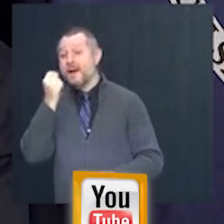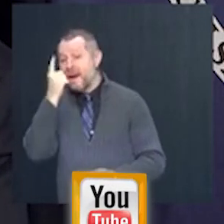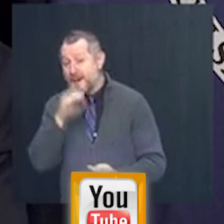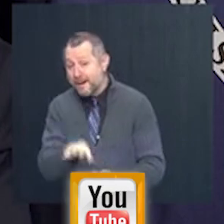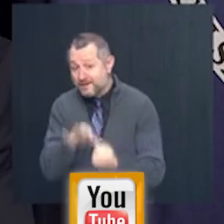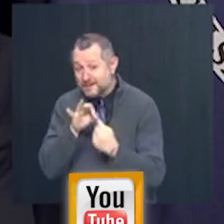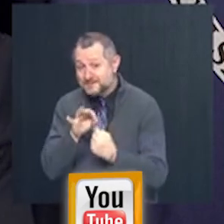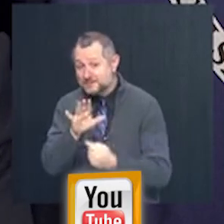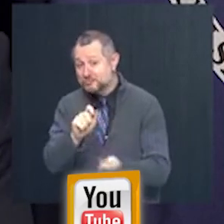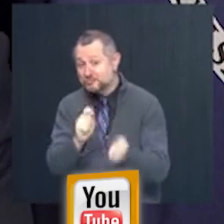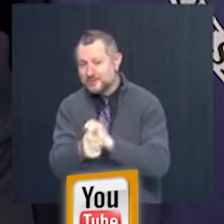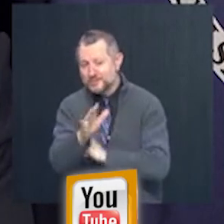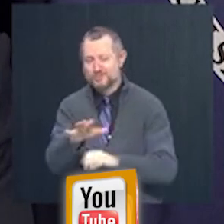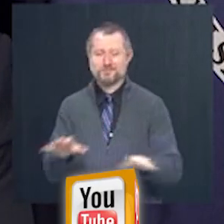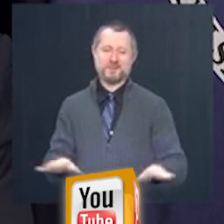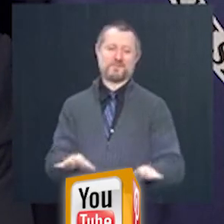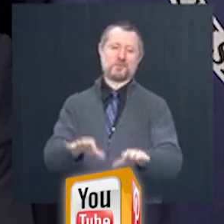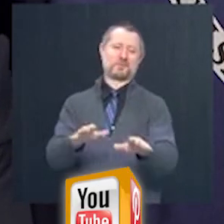behavior,